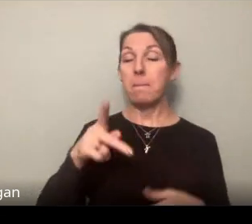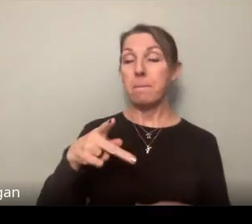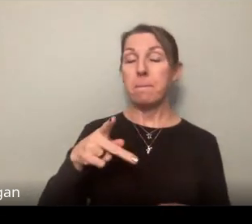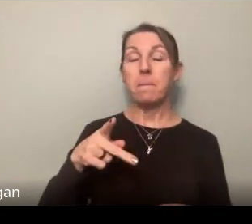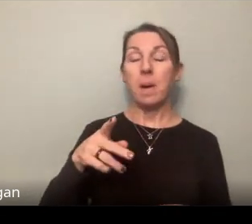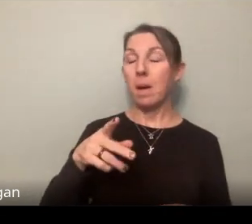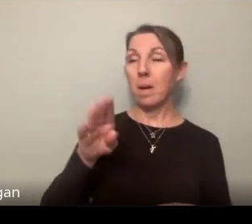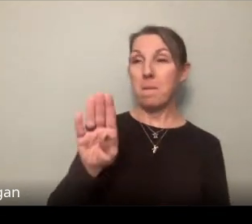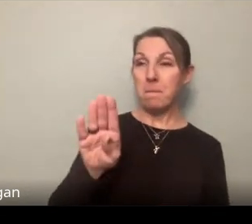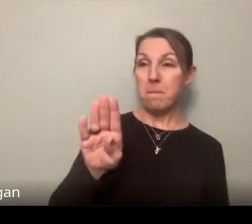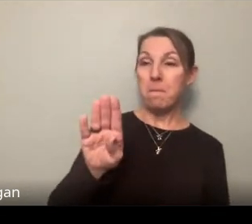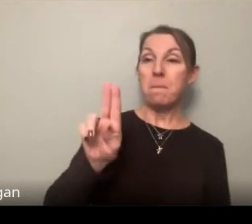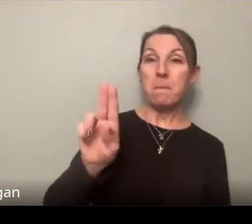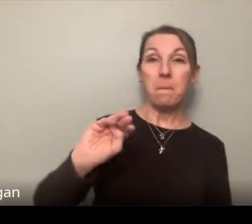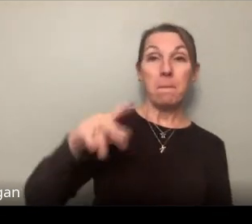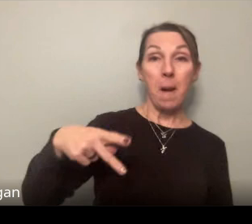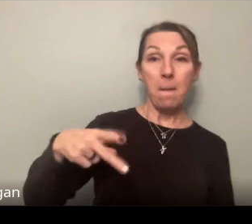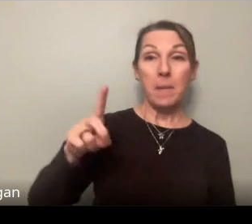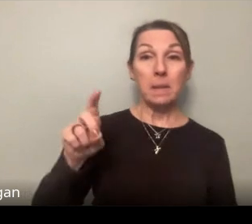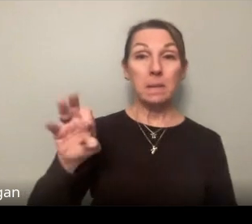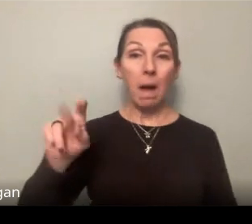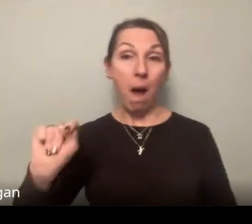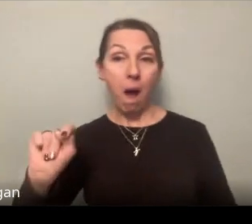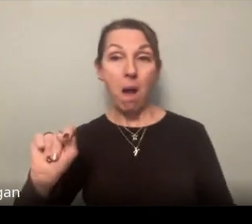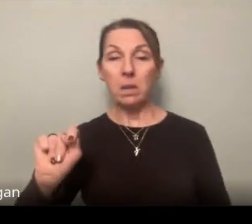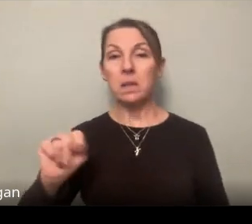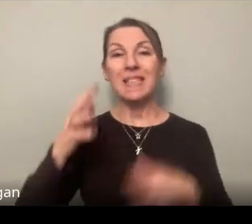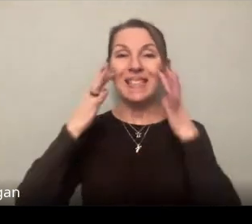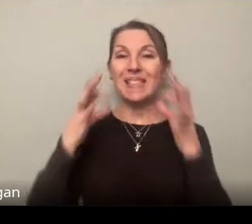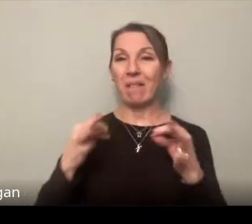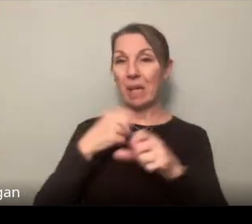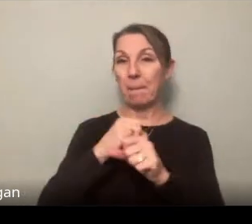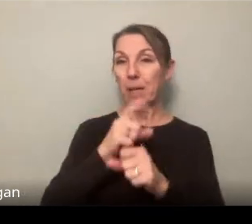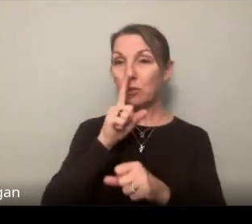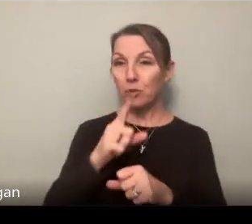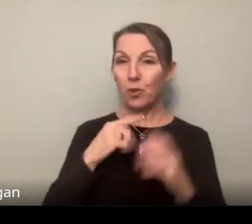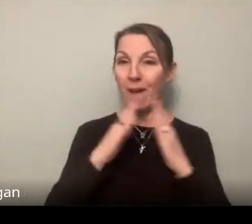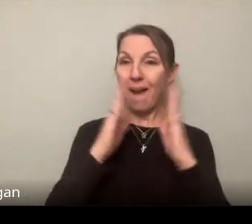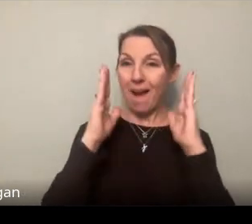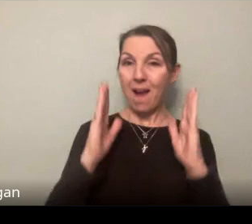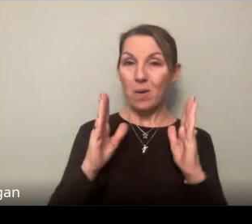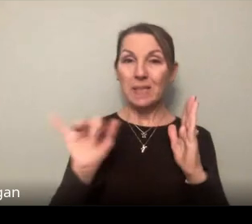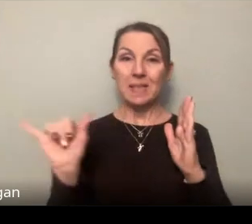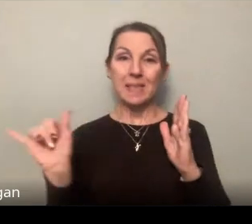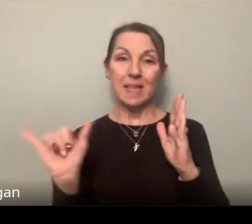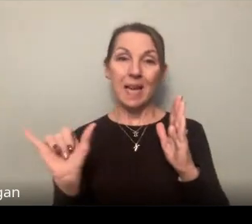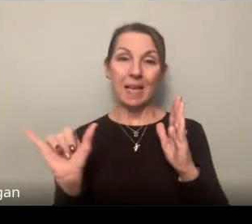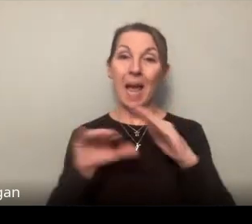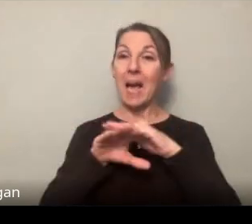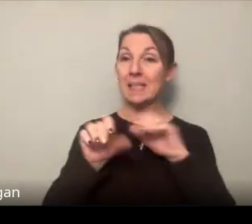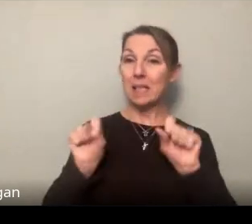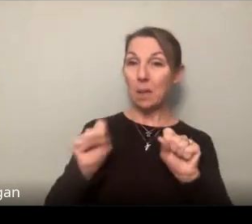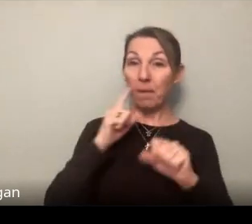she uses and things like that. I would say definitely make sure your house is like